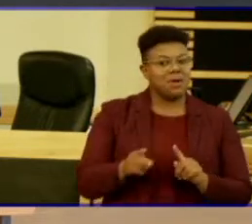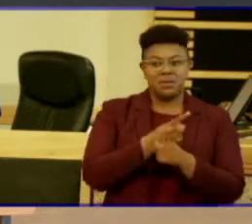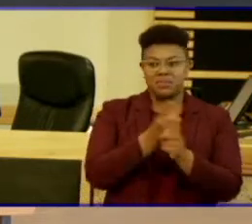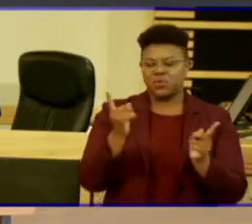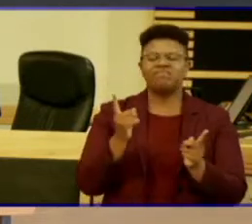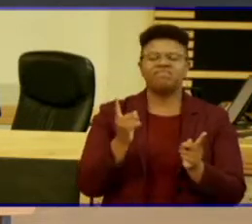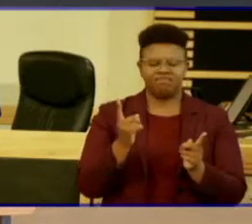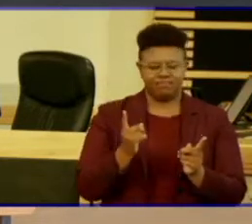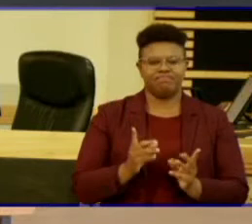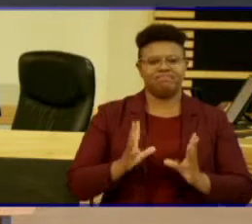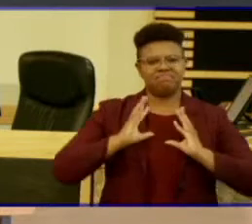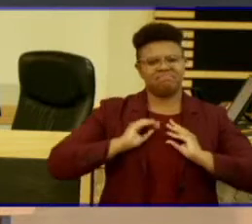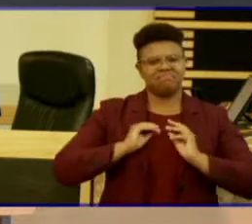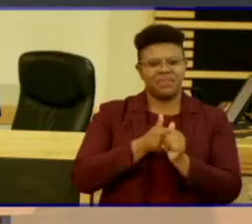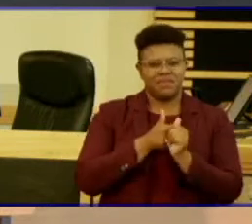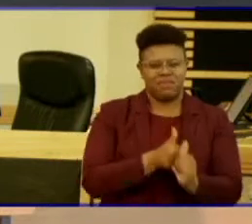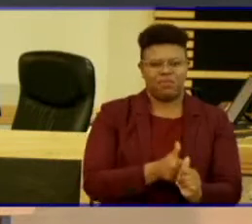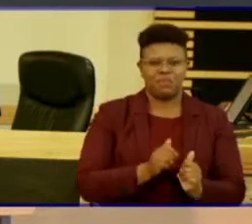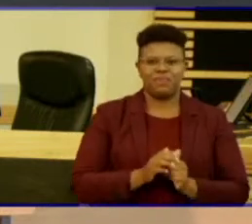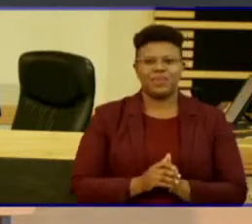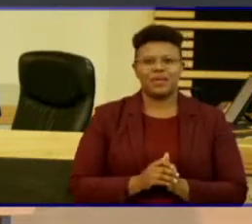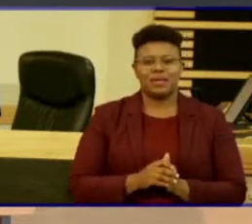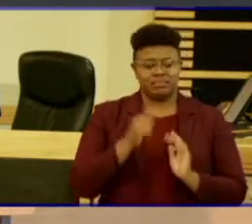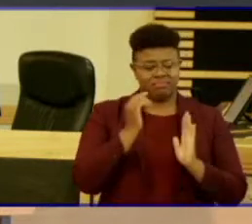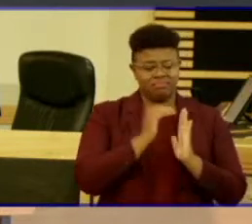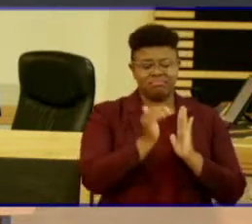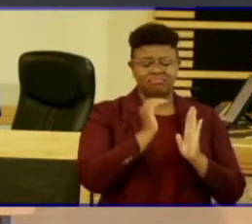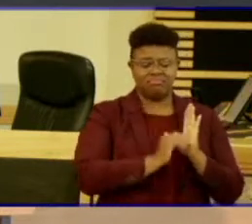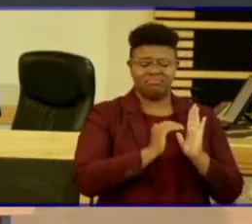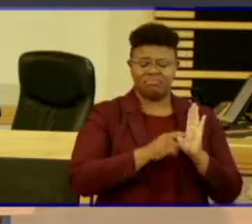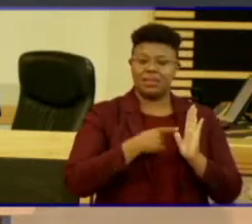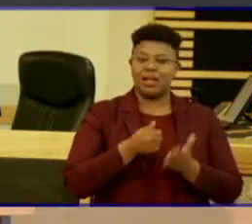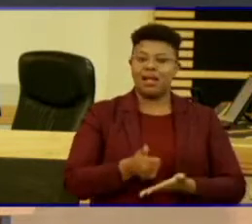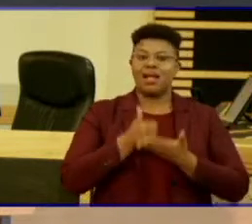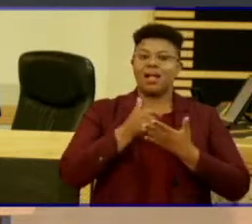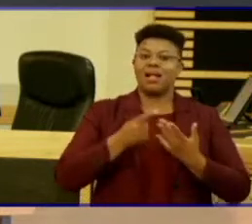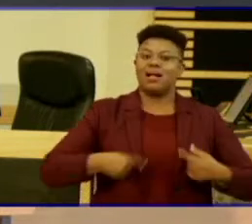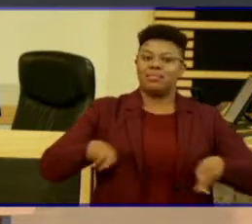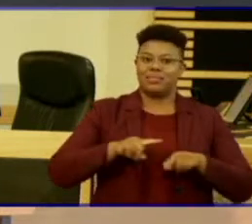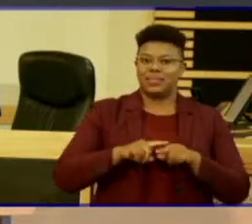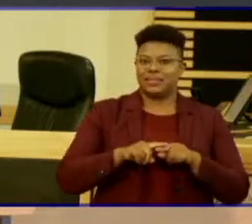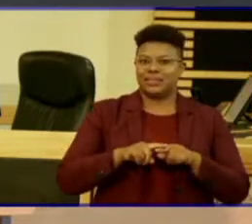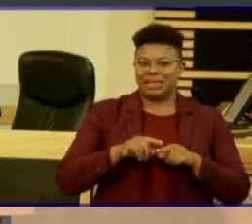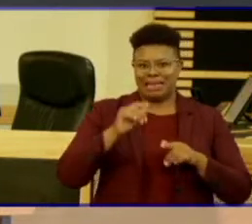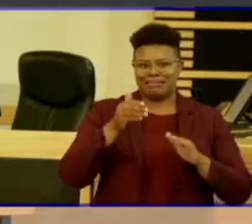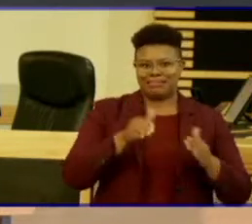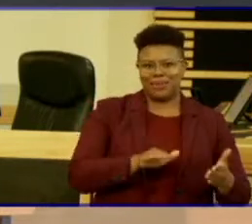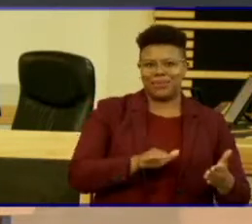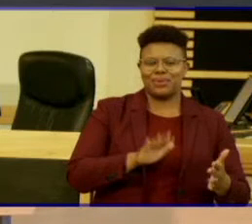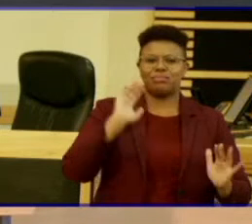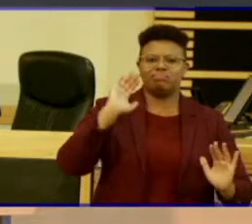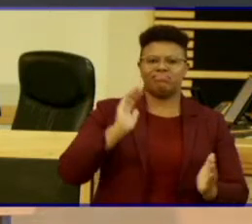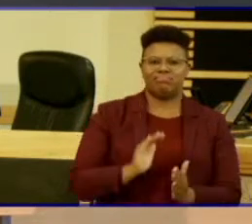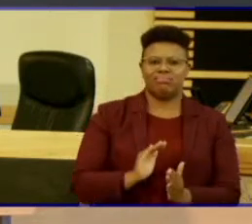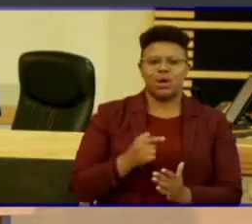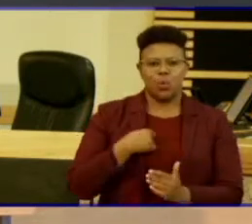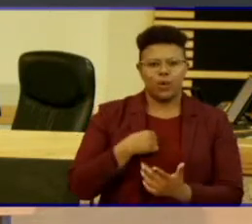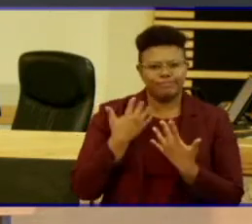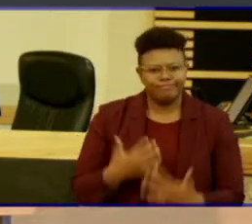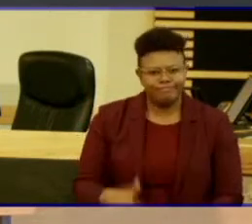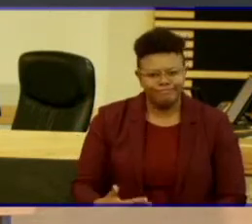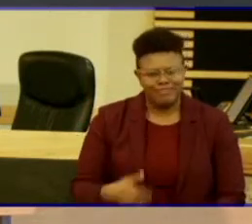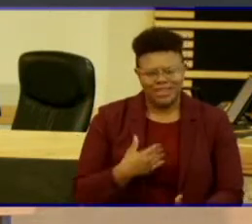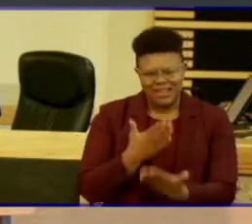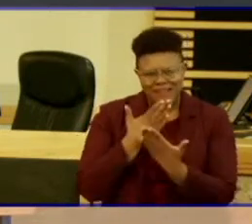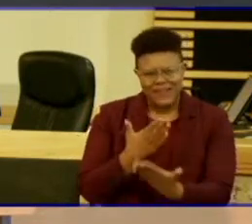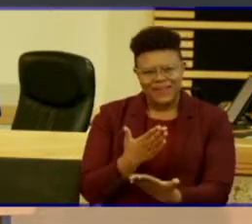but were necessary. They helped us to avoid more deaths in our province. Senza umbulelo ongazenzisiyo kuni